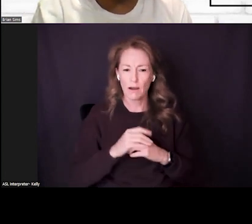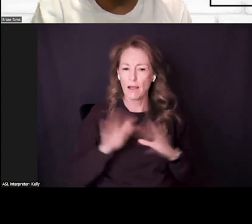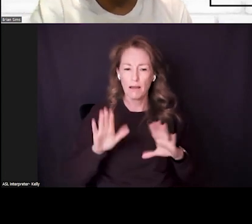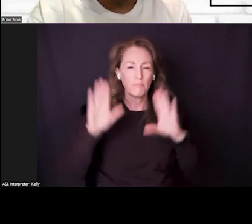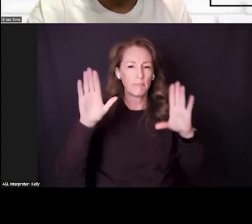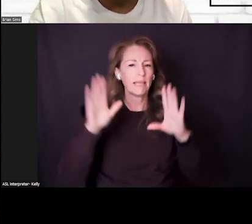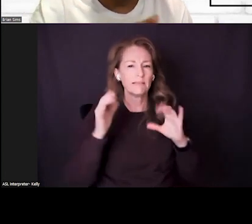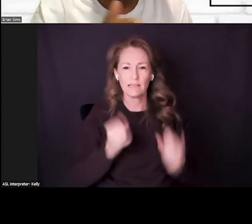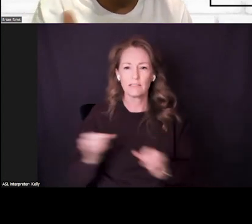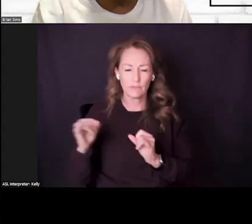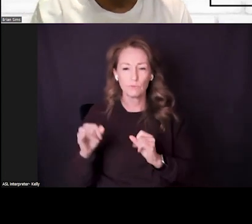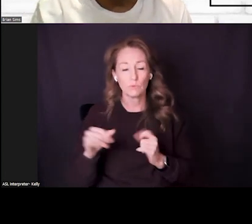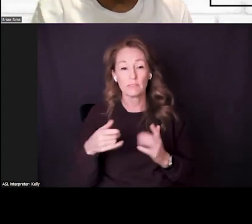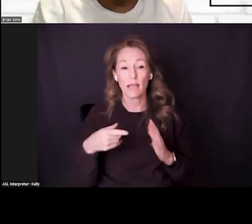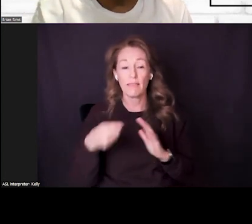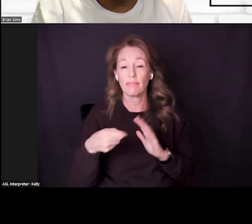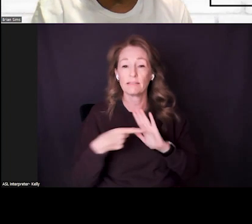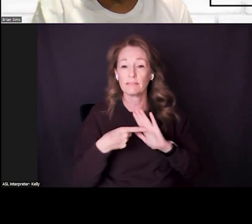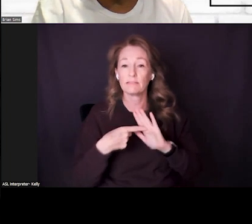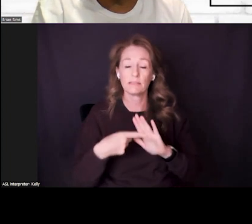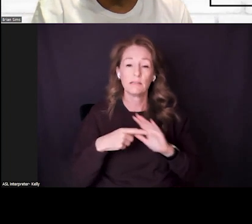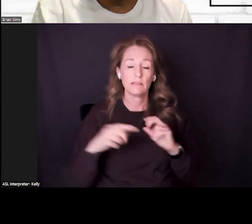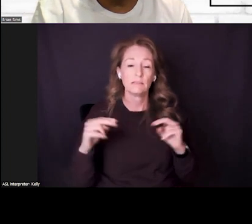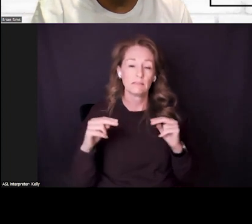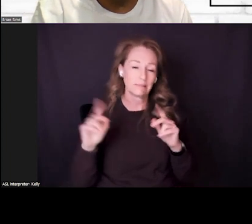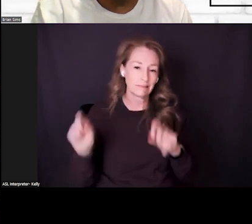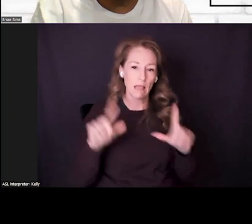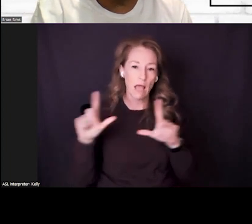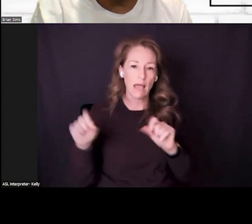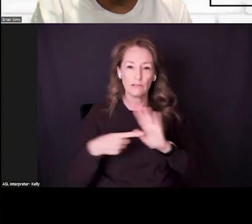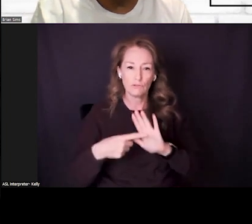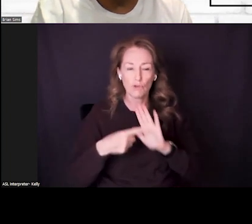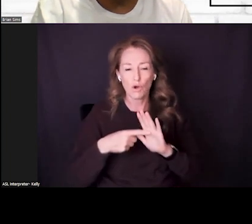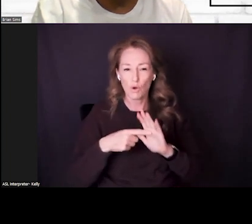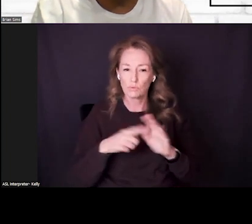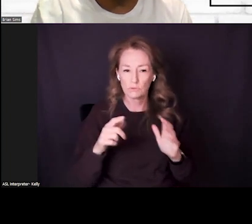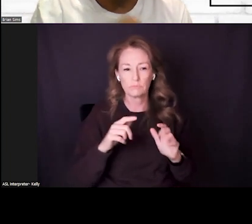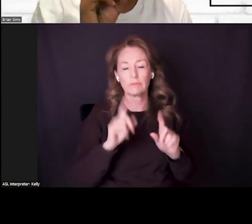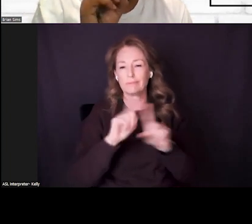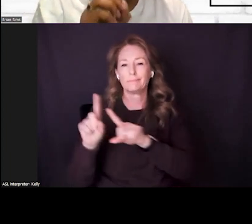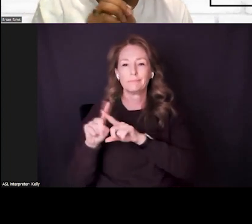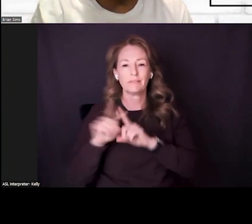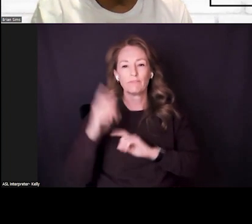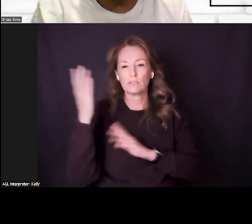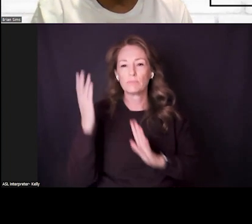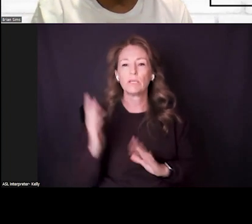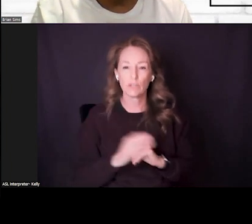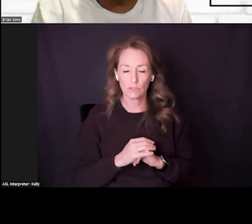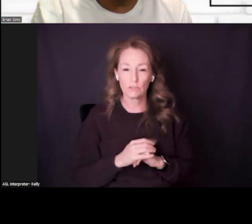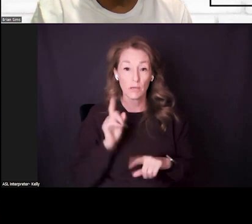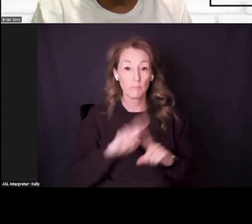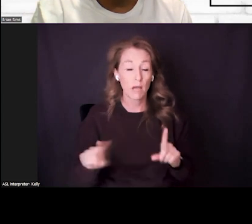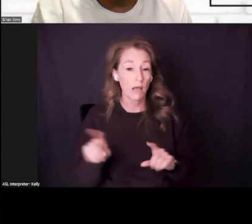slide will show, we have a kind of an overview of all of those speakers as we're going. But we still want to remind